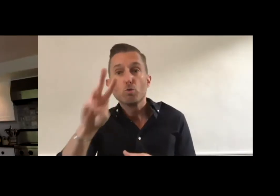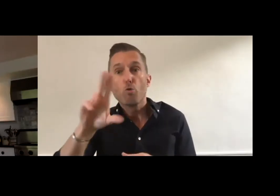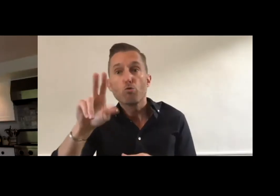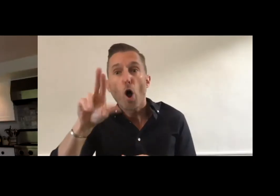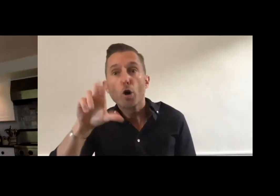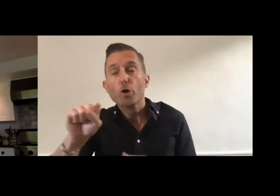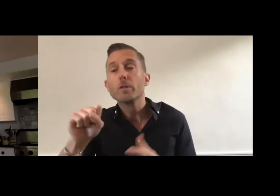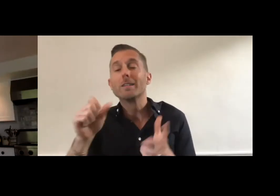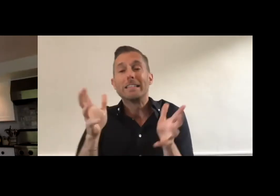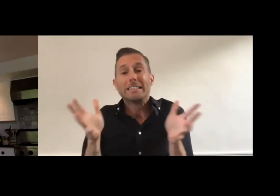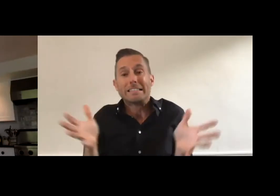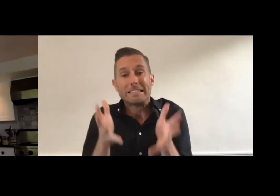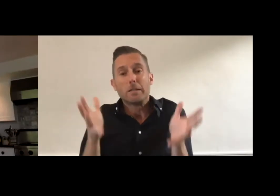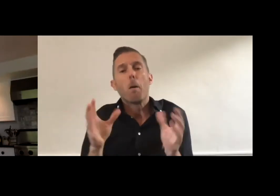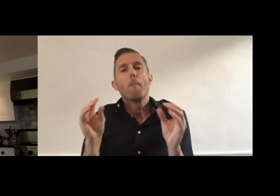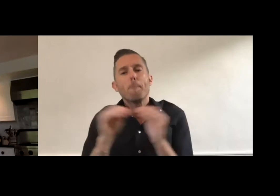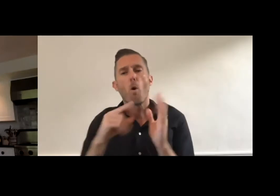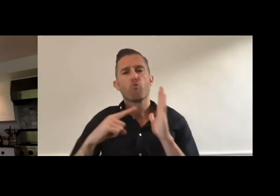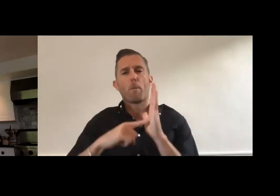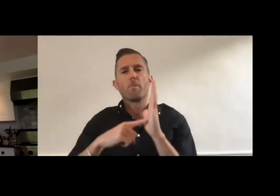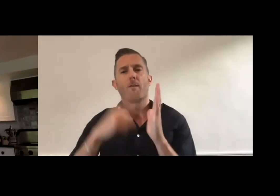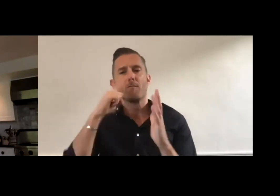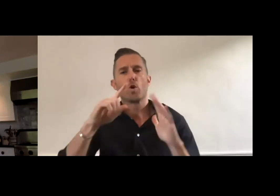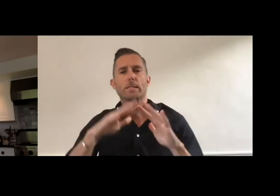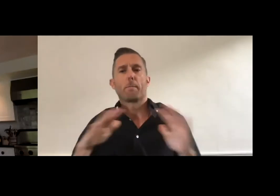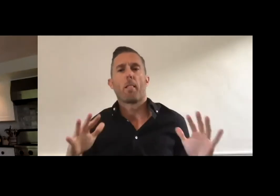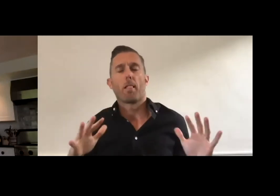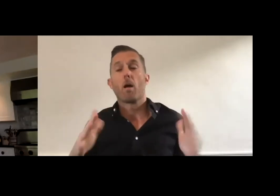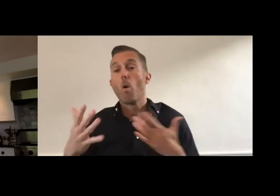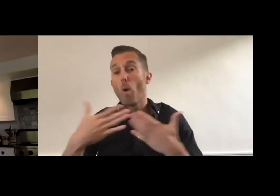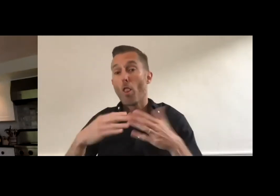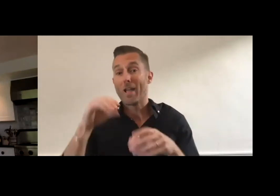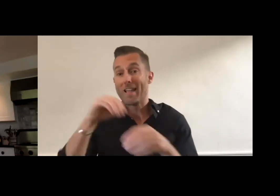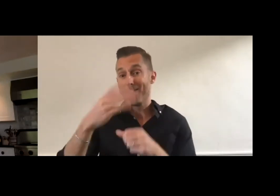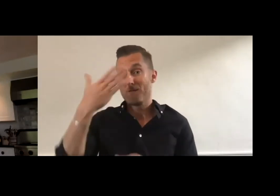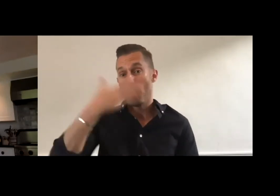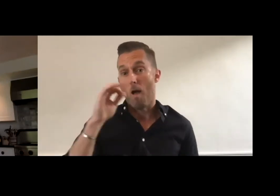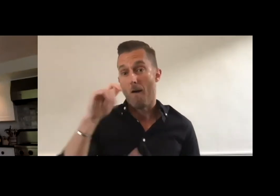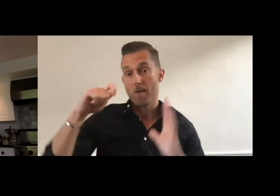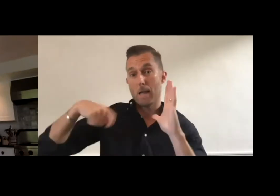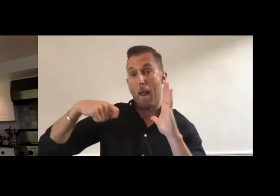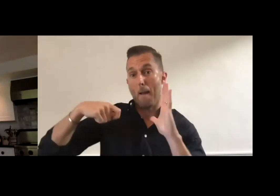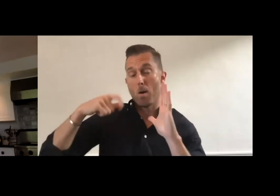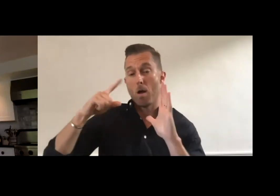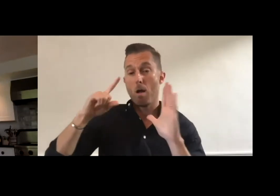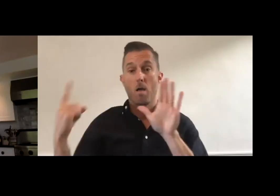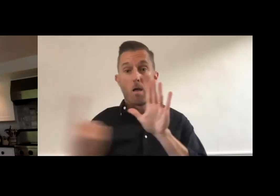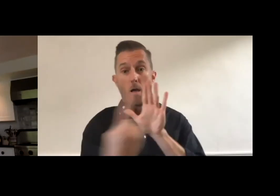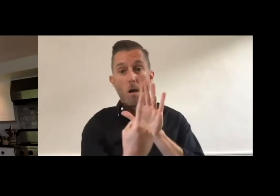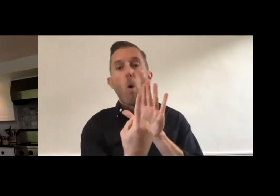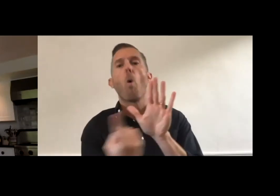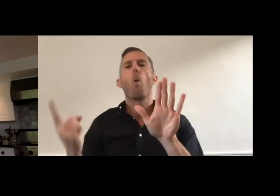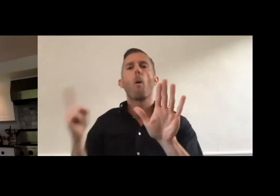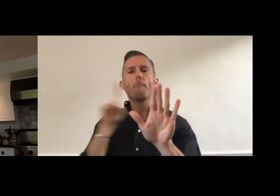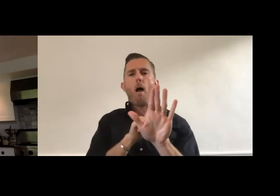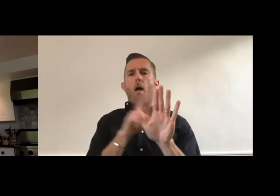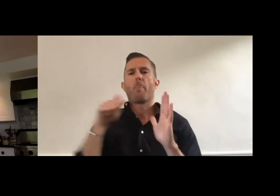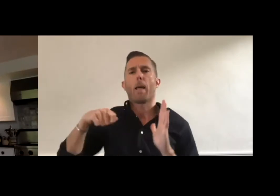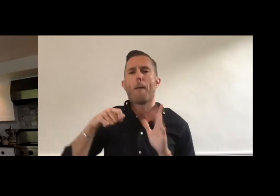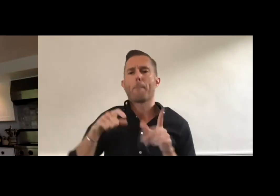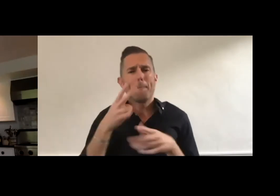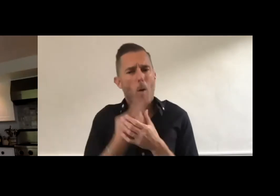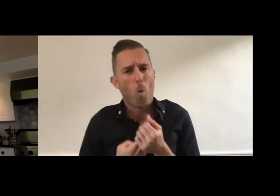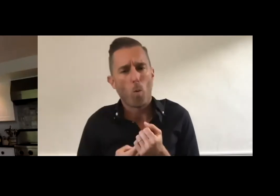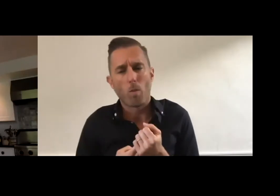disability representation, whether in front or behind the camera? What are promising practices in diversity